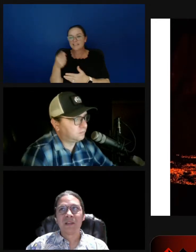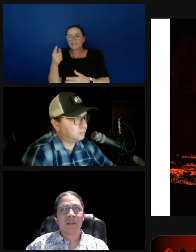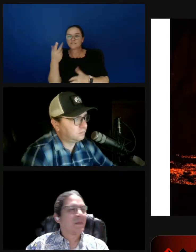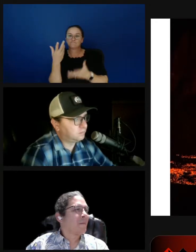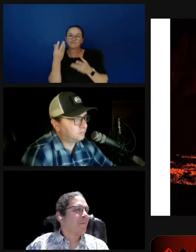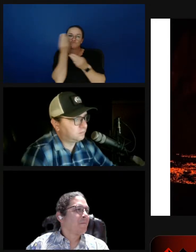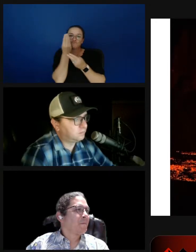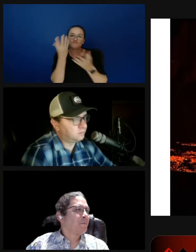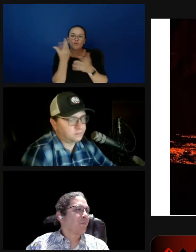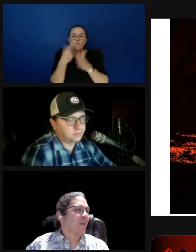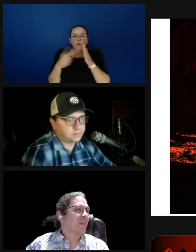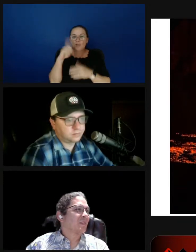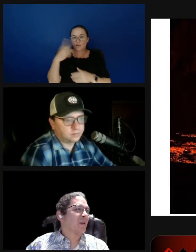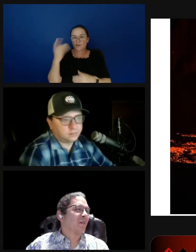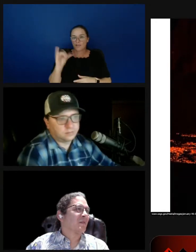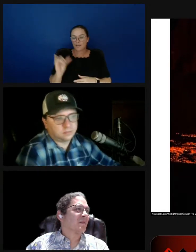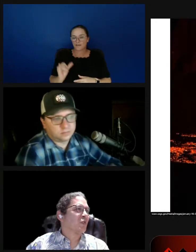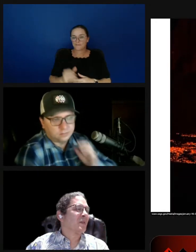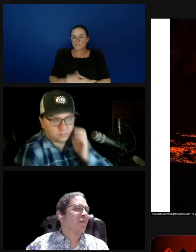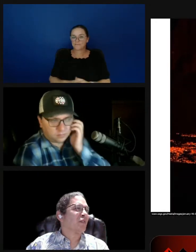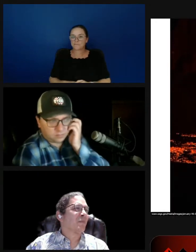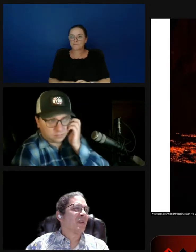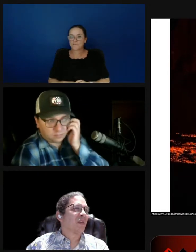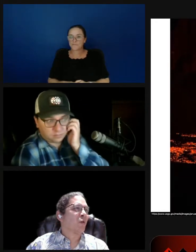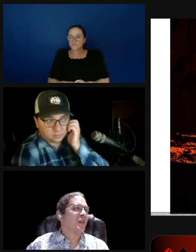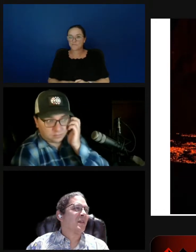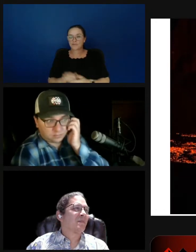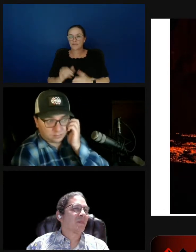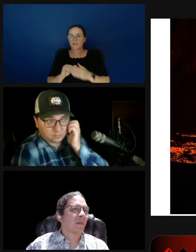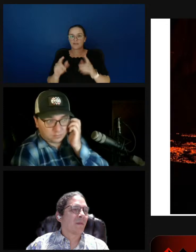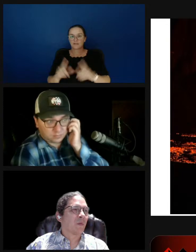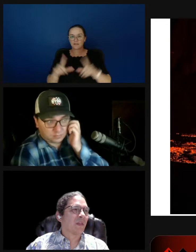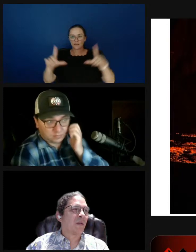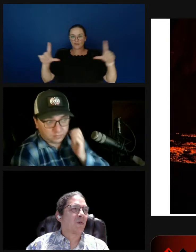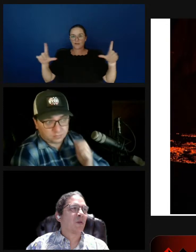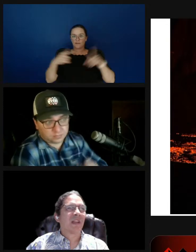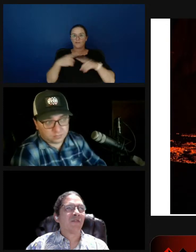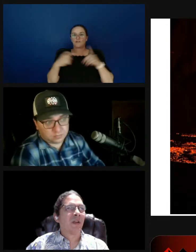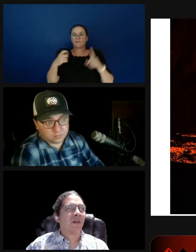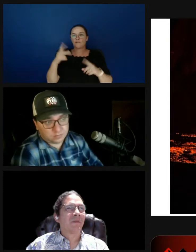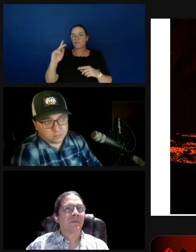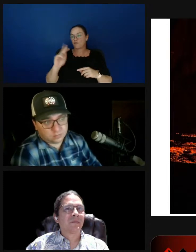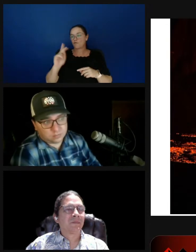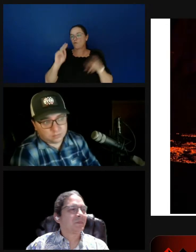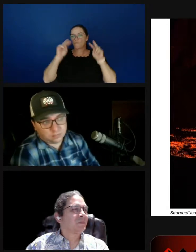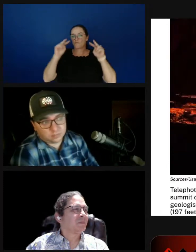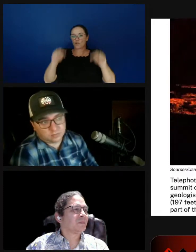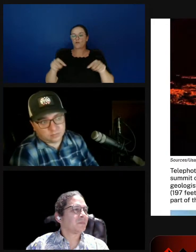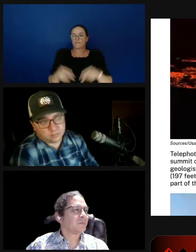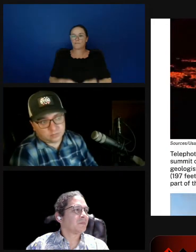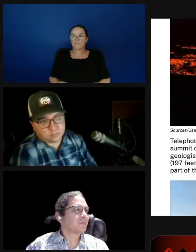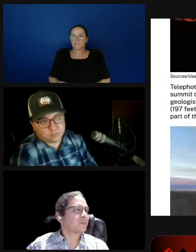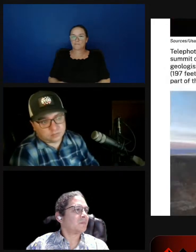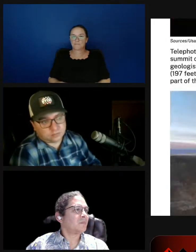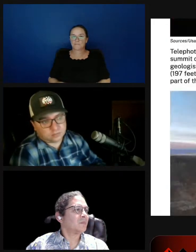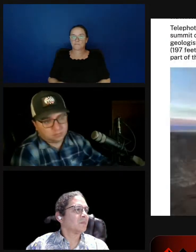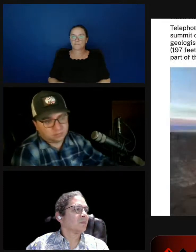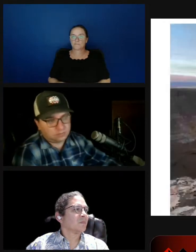like. Right? And some other zoomed-in view from Kanakakoi, what the angle looks like from there.